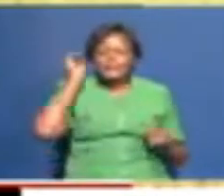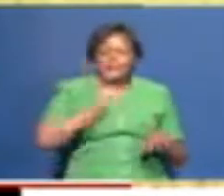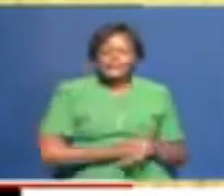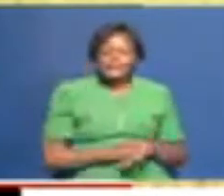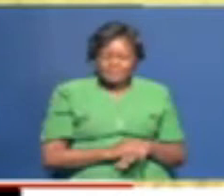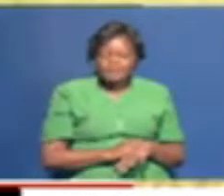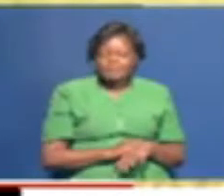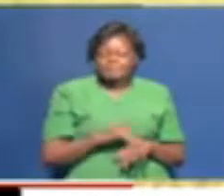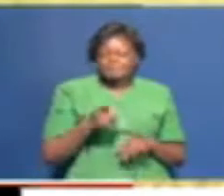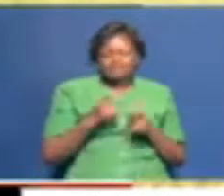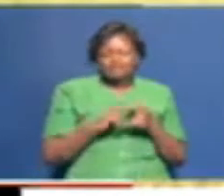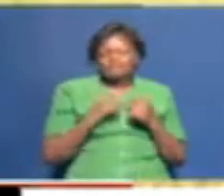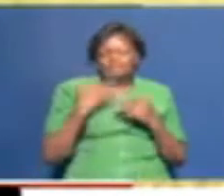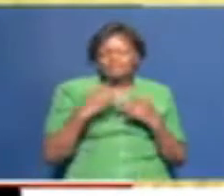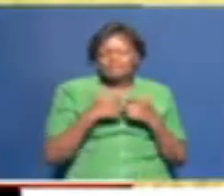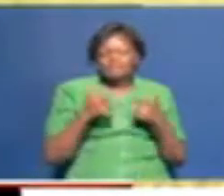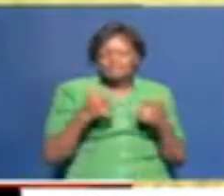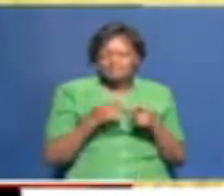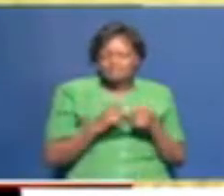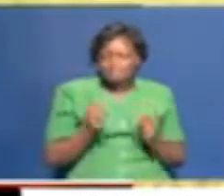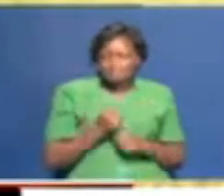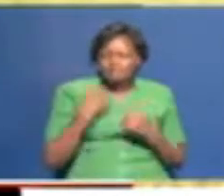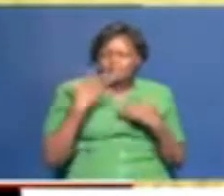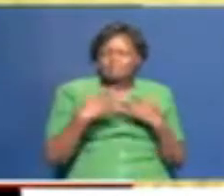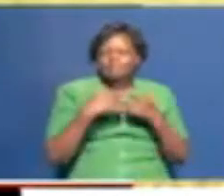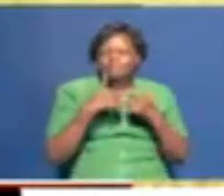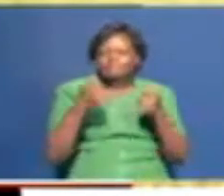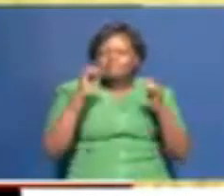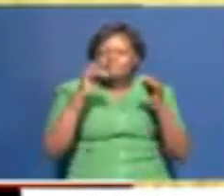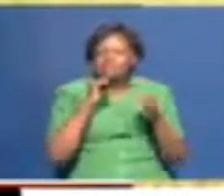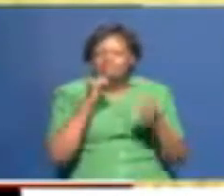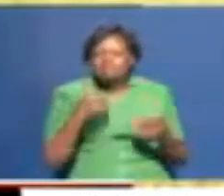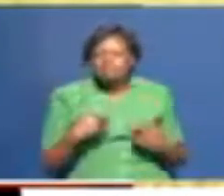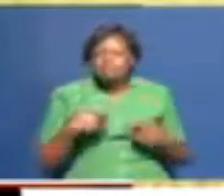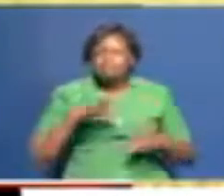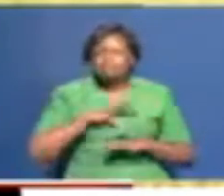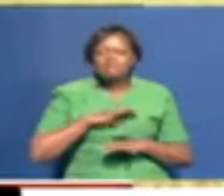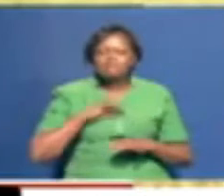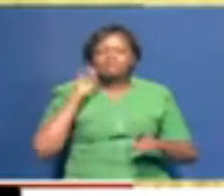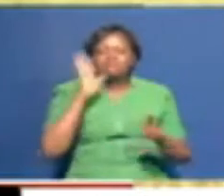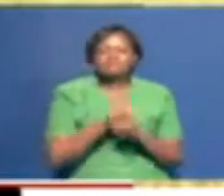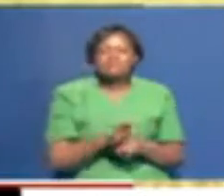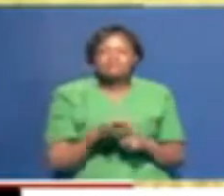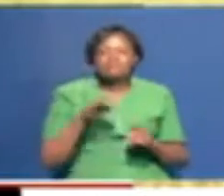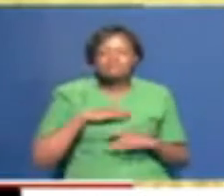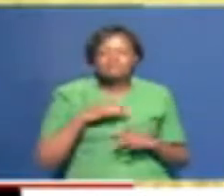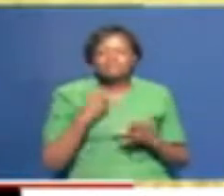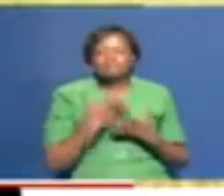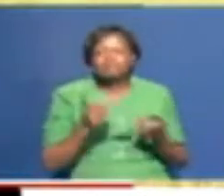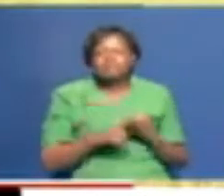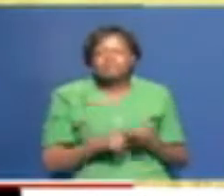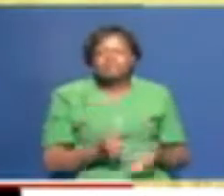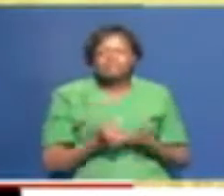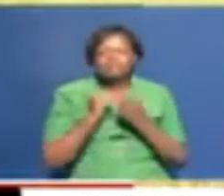status means that you're playing some good cricket, and you can't play some good cricket if you don't have enough exposure, if you don't have enough games to help you